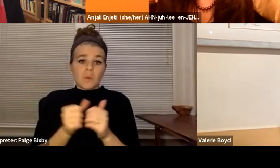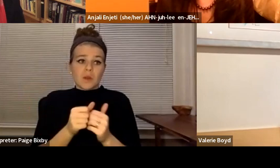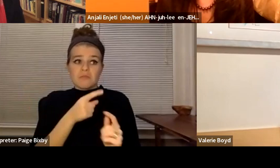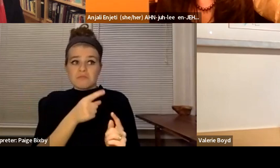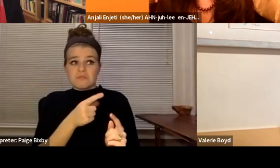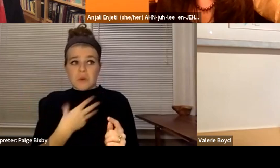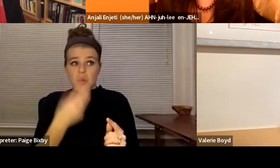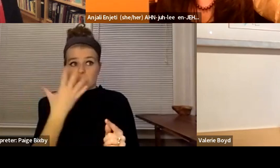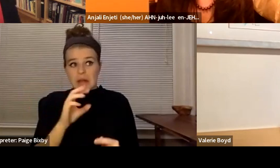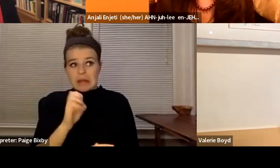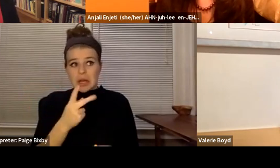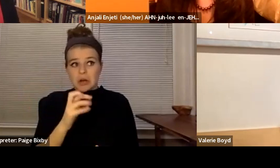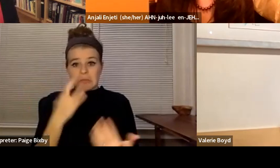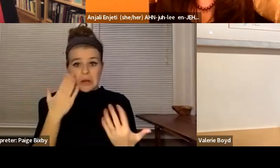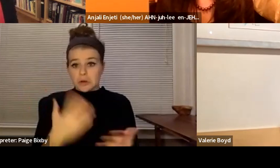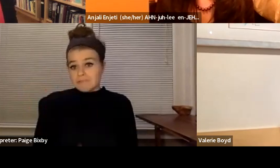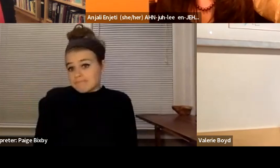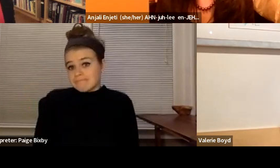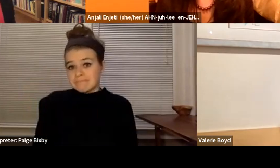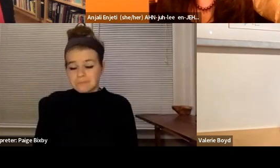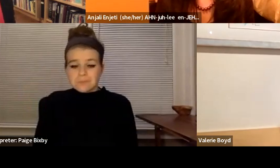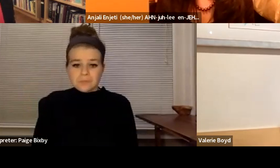with a white editor. I don't know.